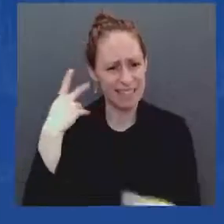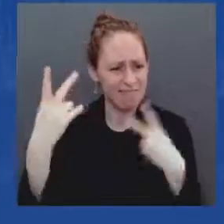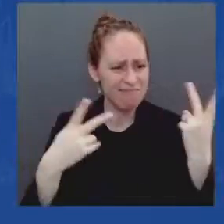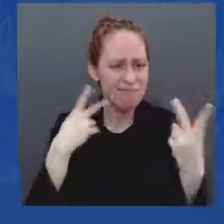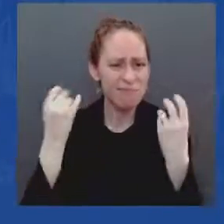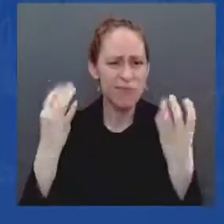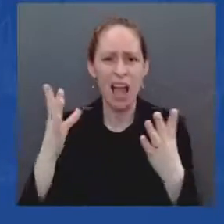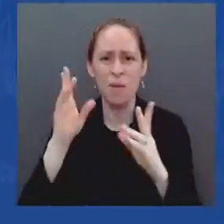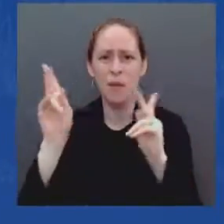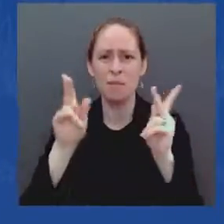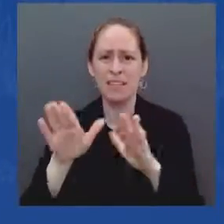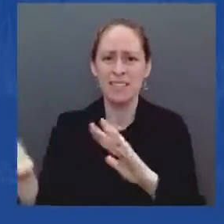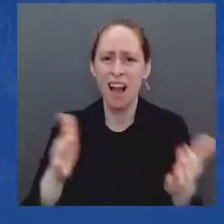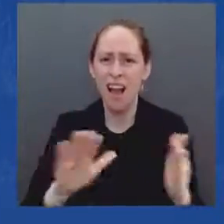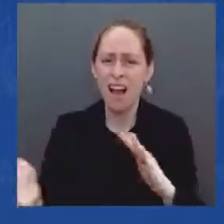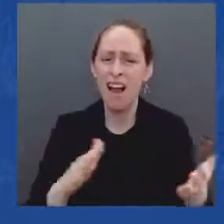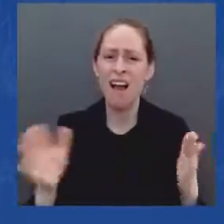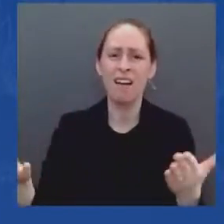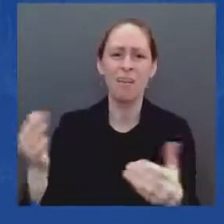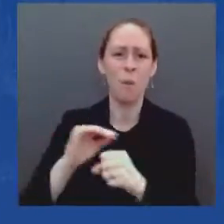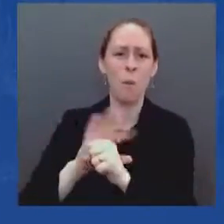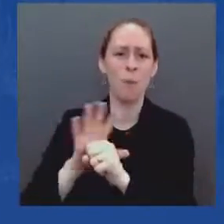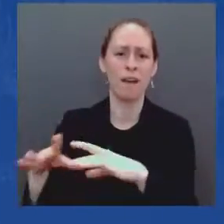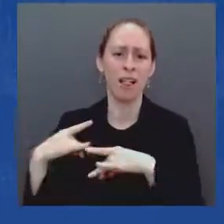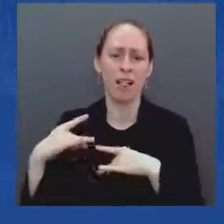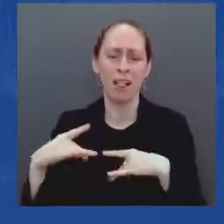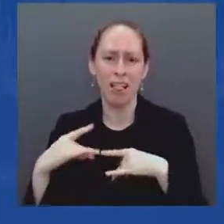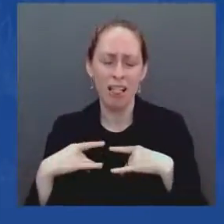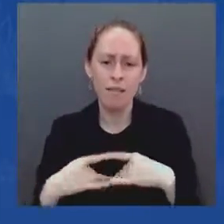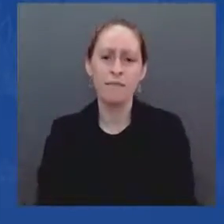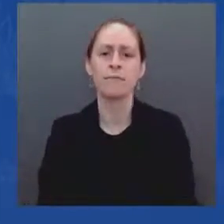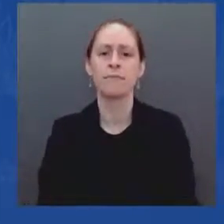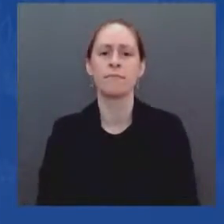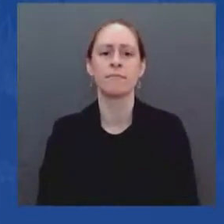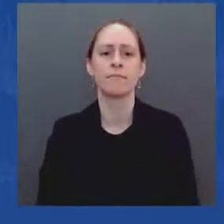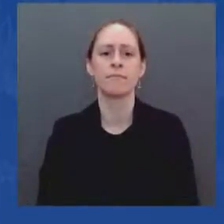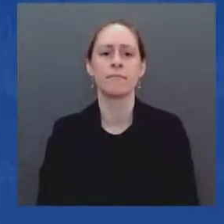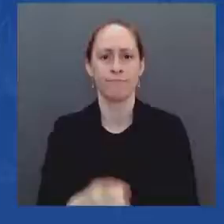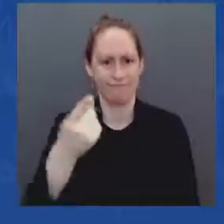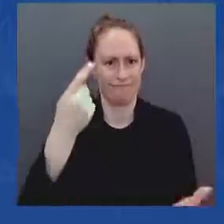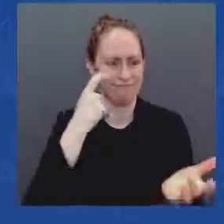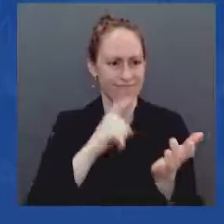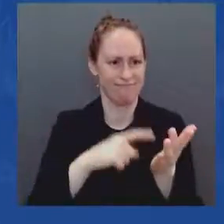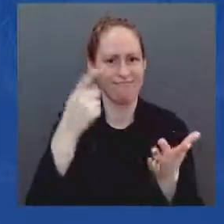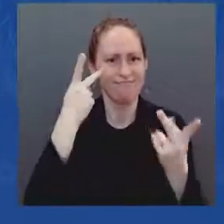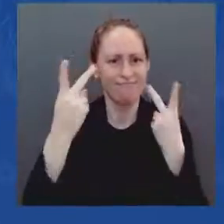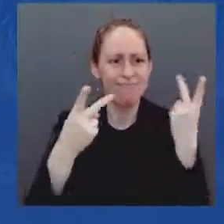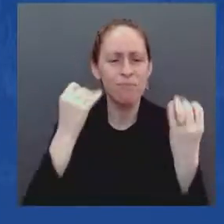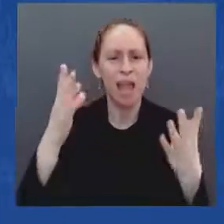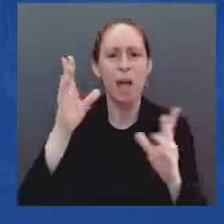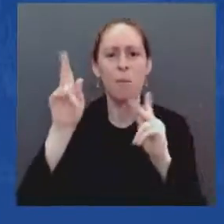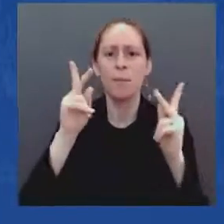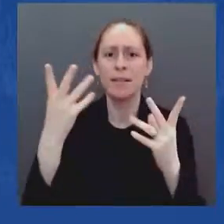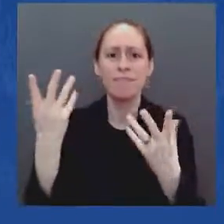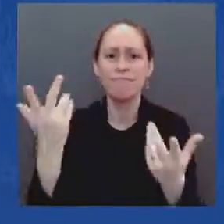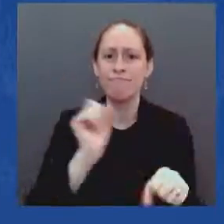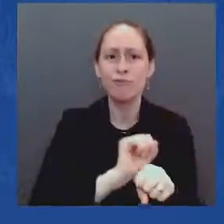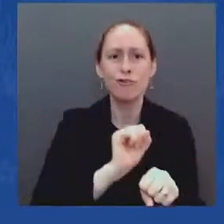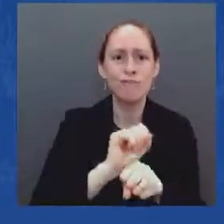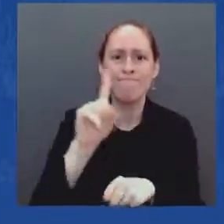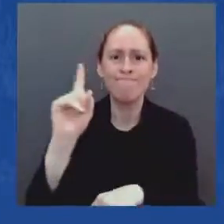relented, you have not given up. You are leaders who don't throw up your hands, instead you have all rolled up your